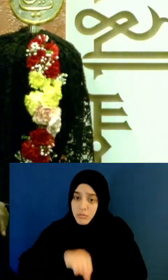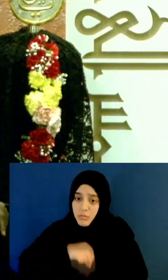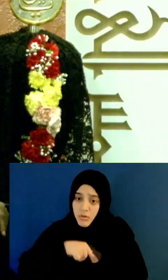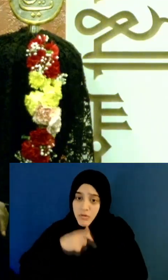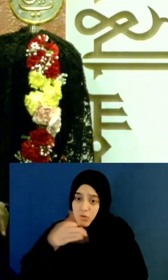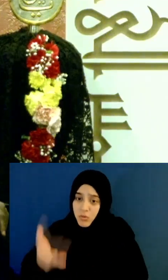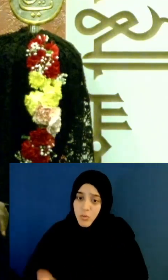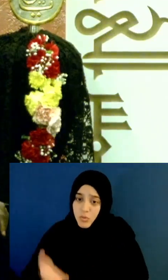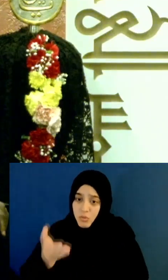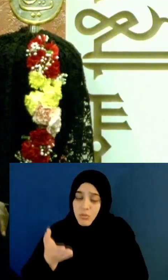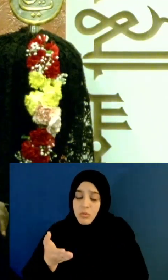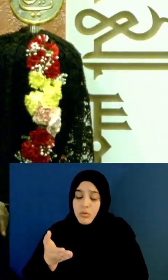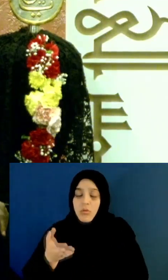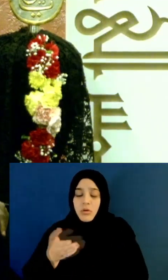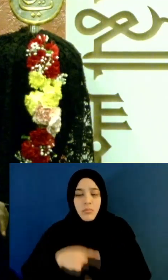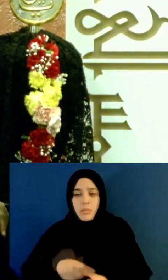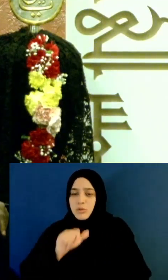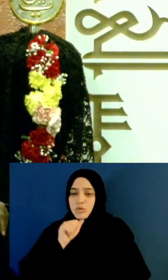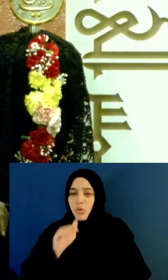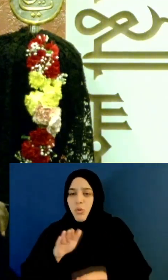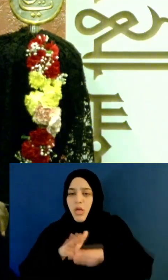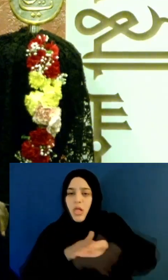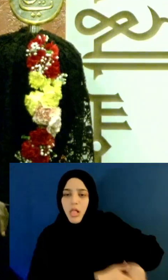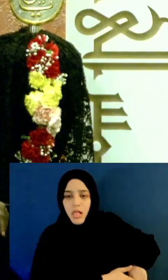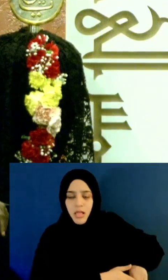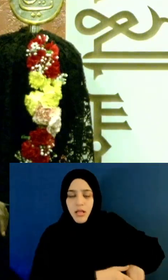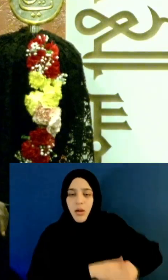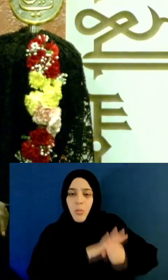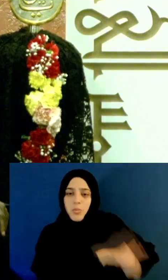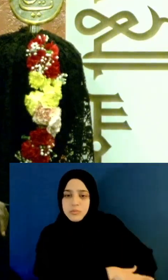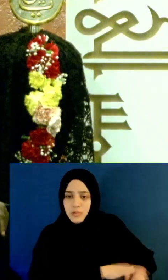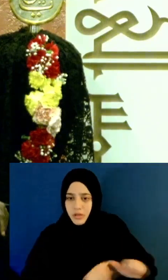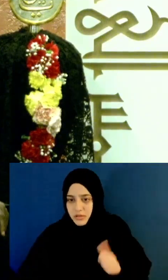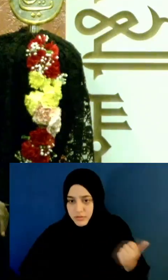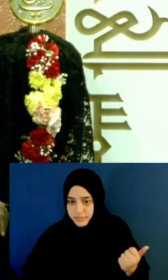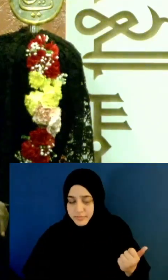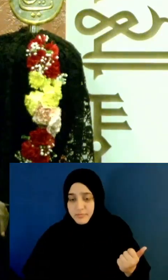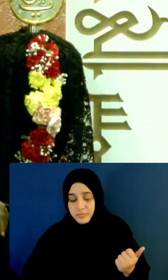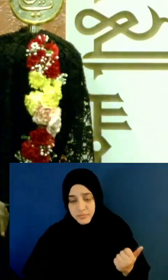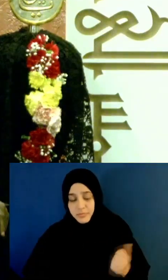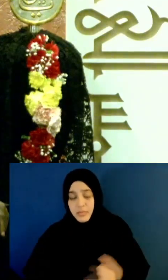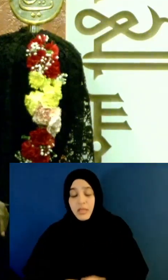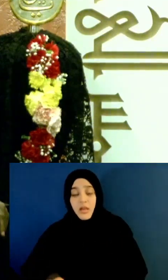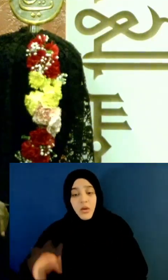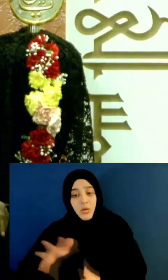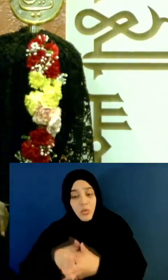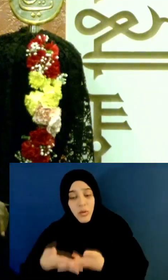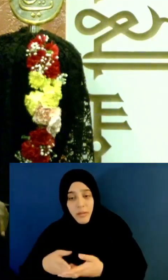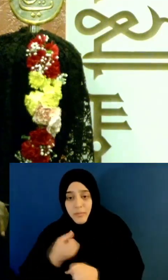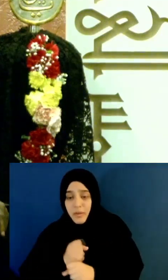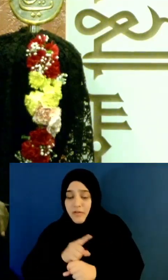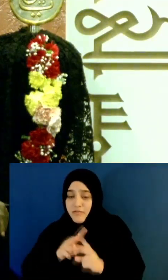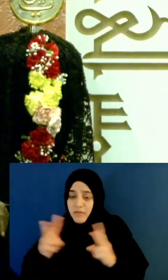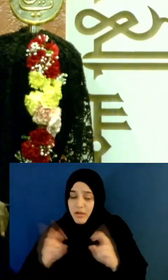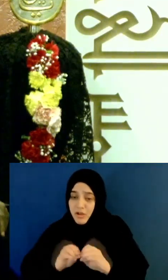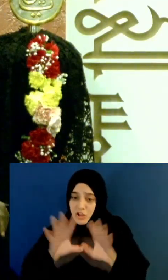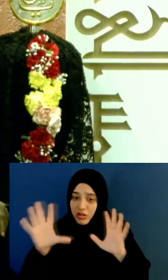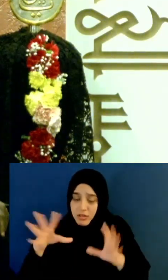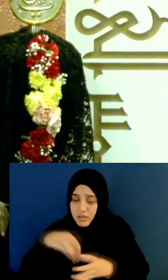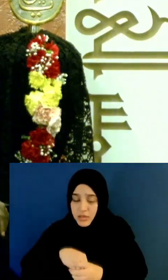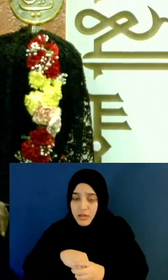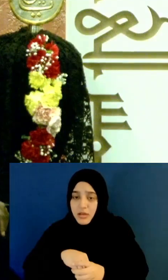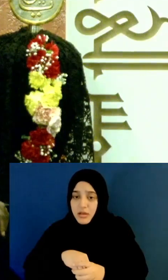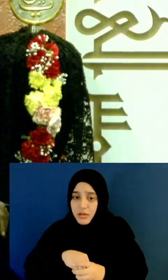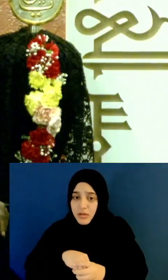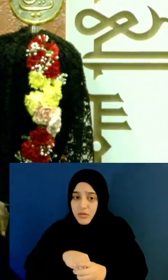of great importance. But Quran makes it very clear, 49:11. La yaskhar qawmun min qawm. Asa